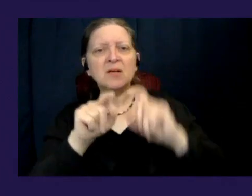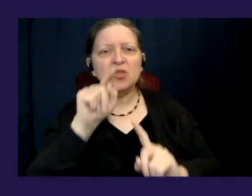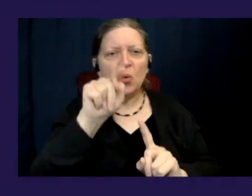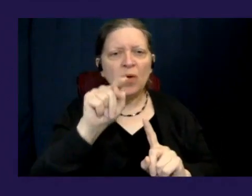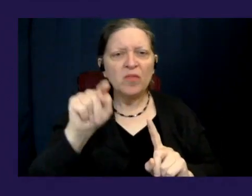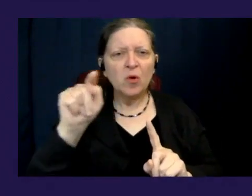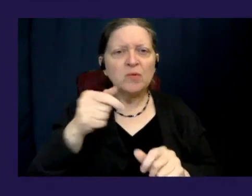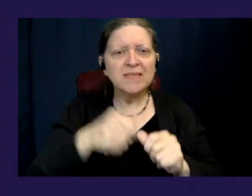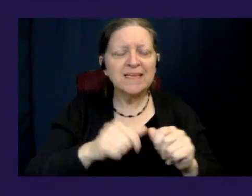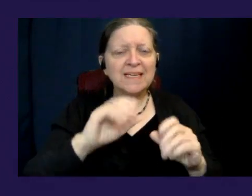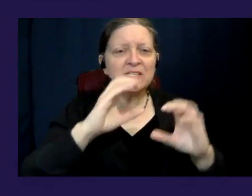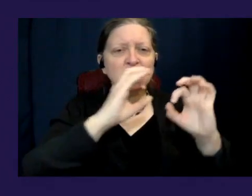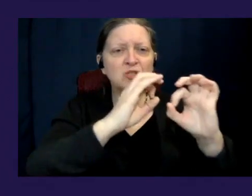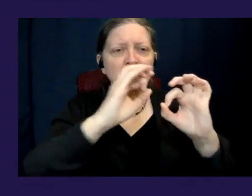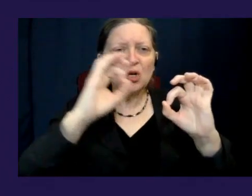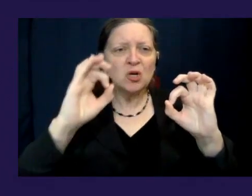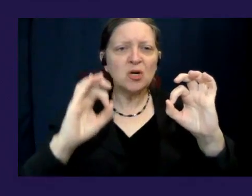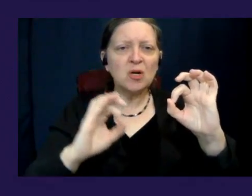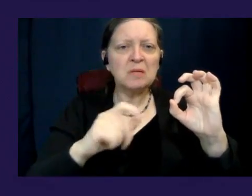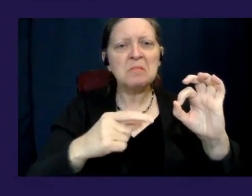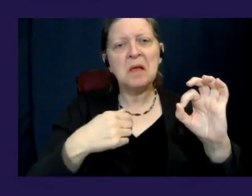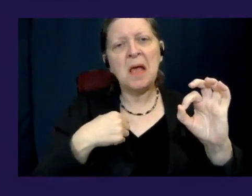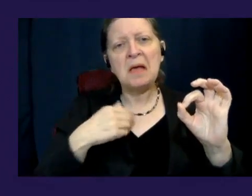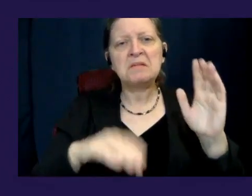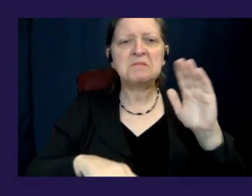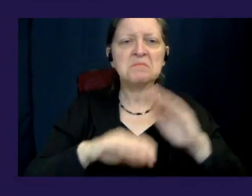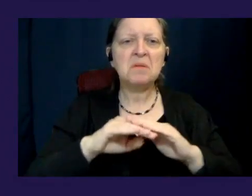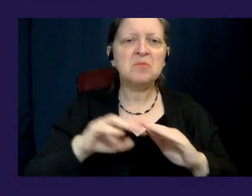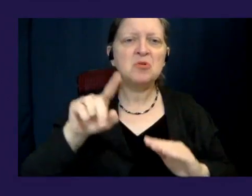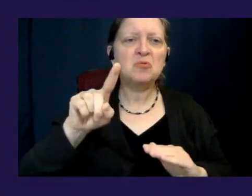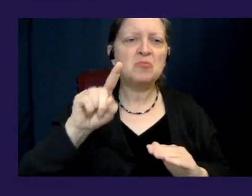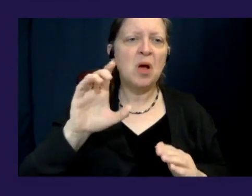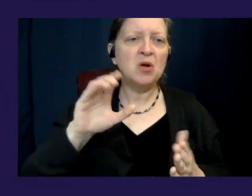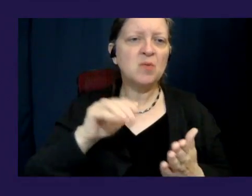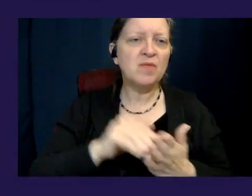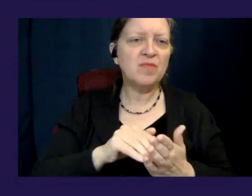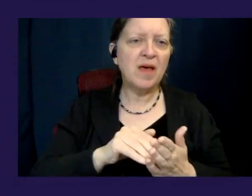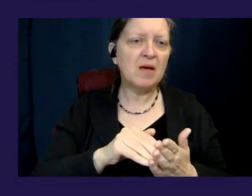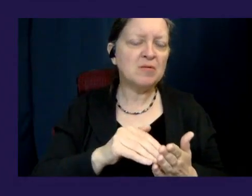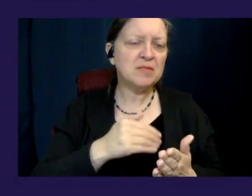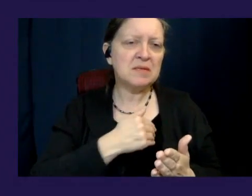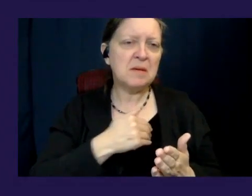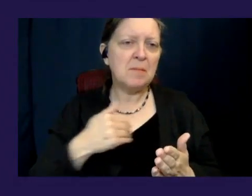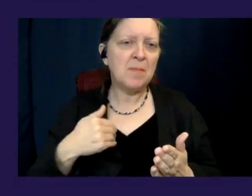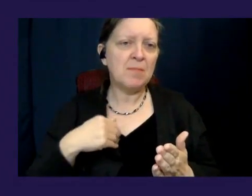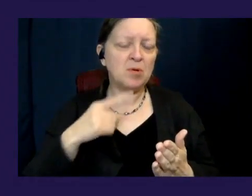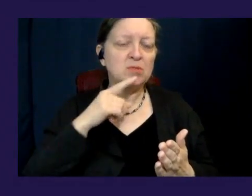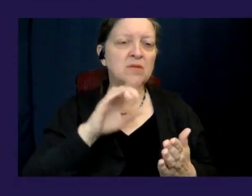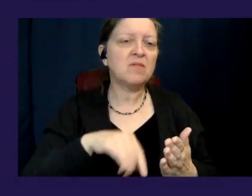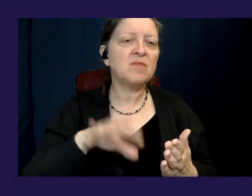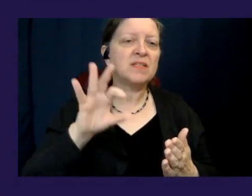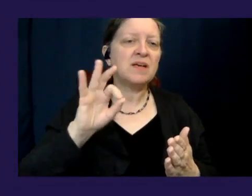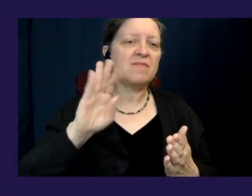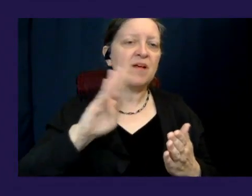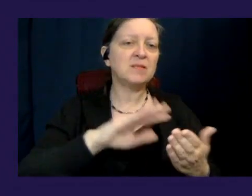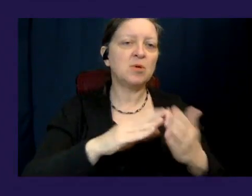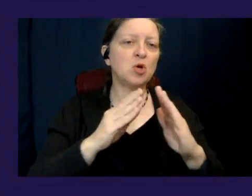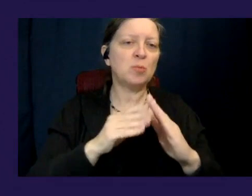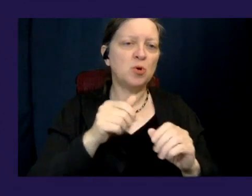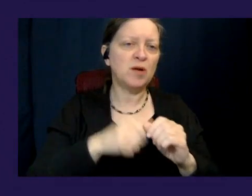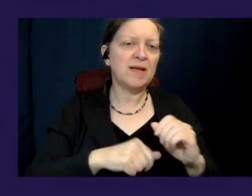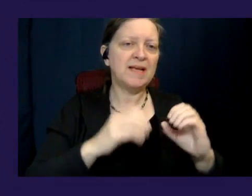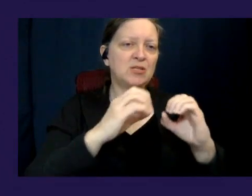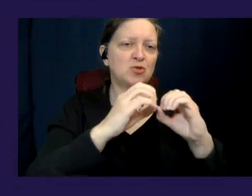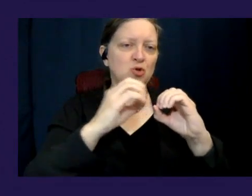circles contains anywhere up to about 100,000 members. It's a Facebook community. The links between